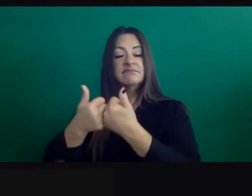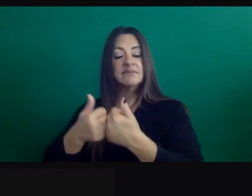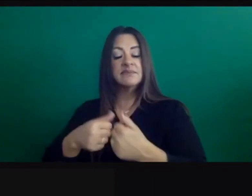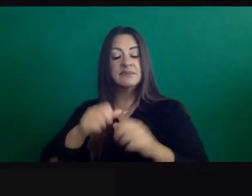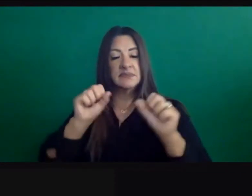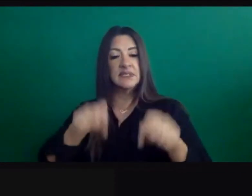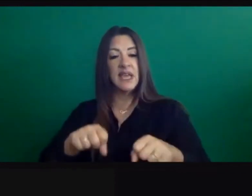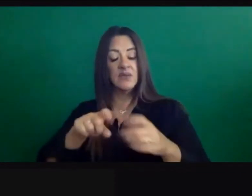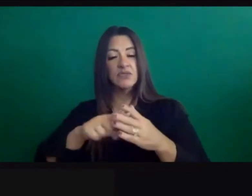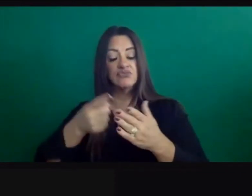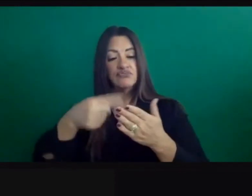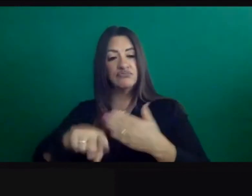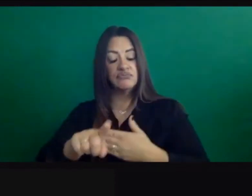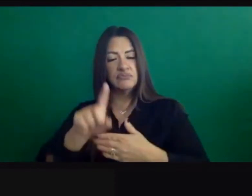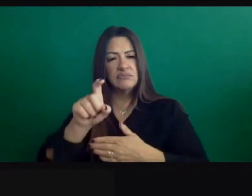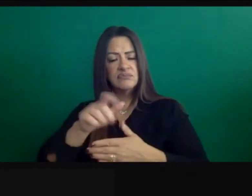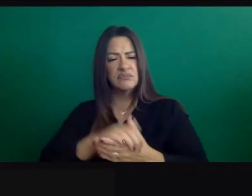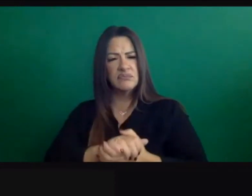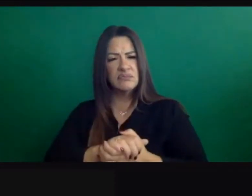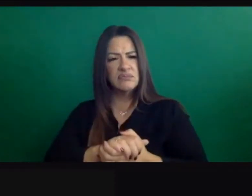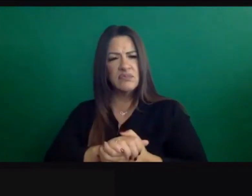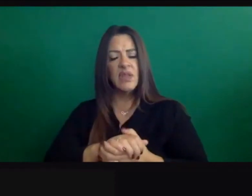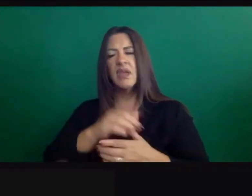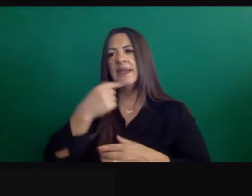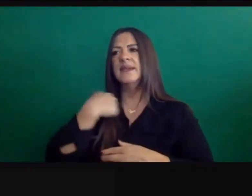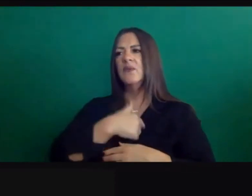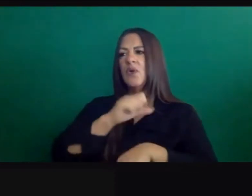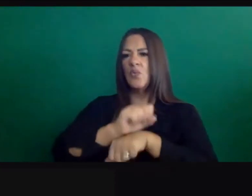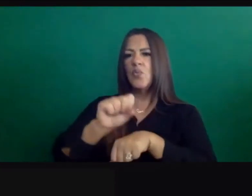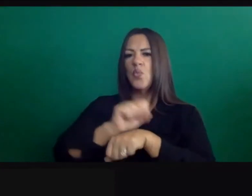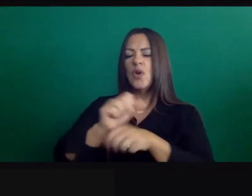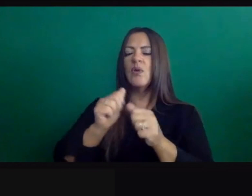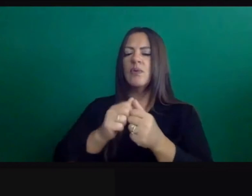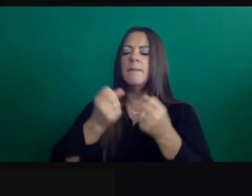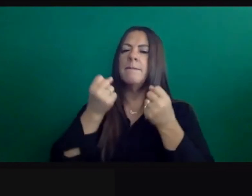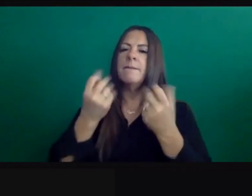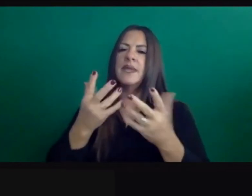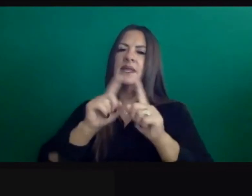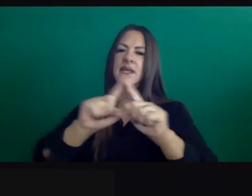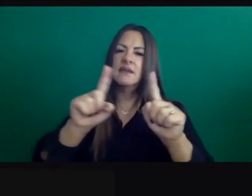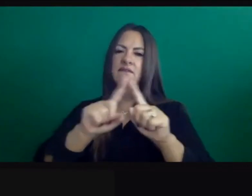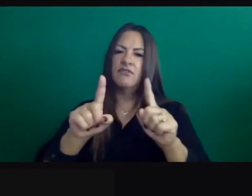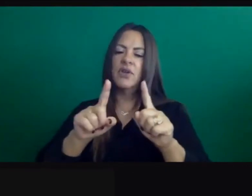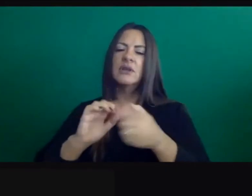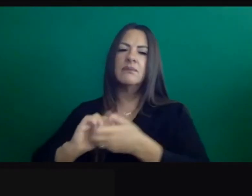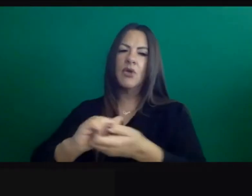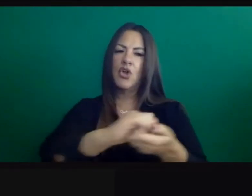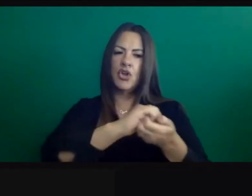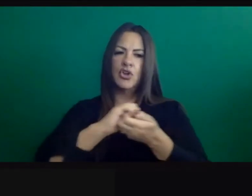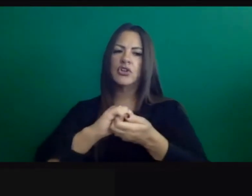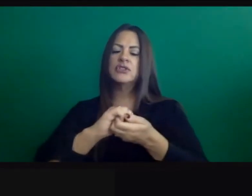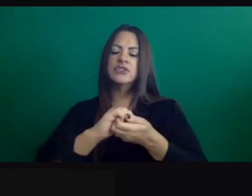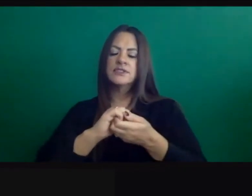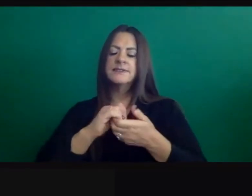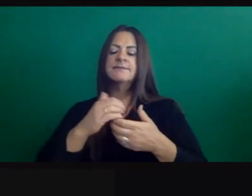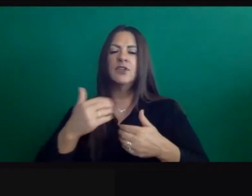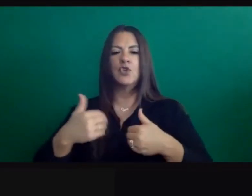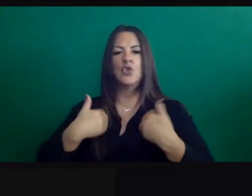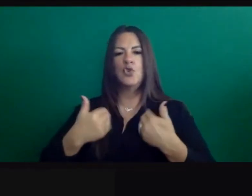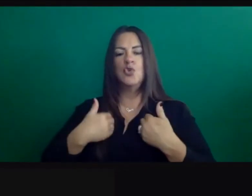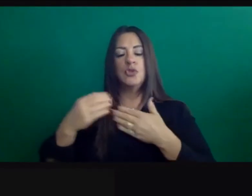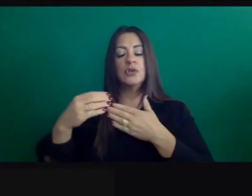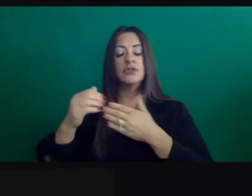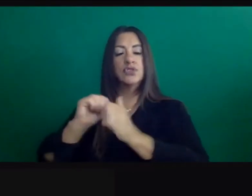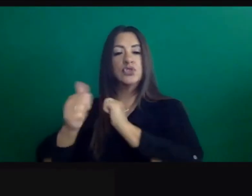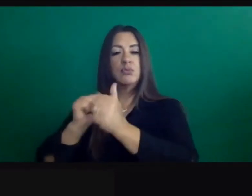So thanks for the question. No, it's a very important one. We're working with a number of different partners and youth sports